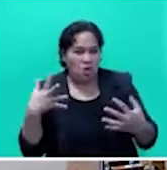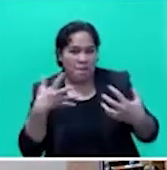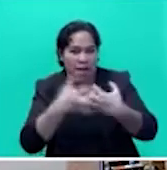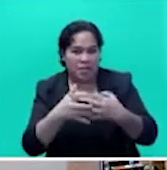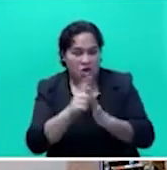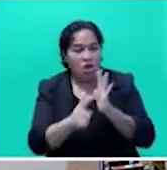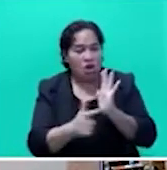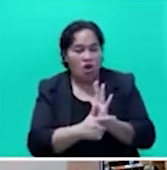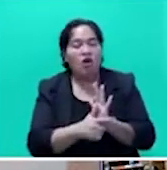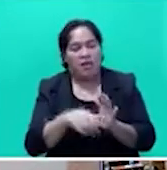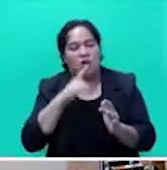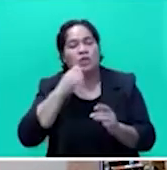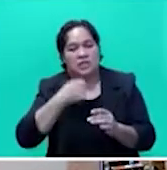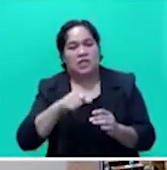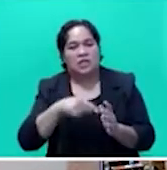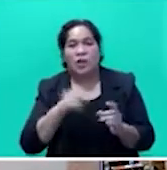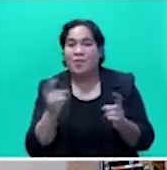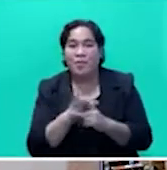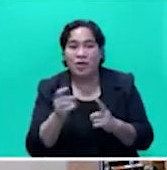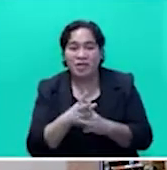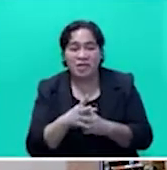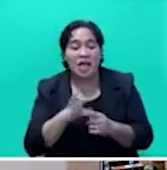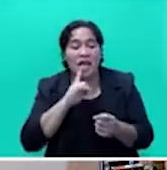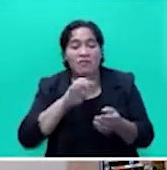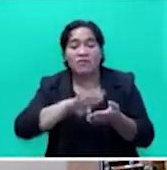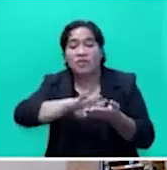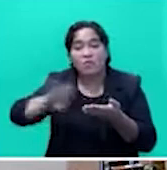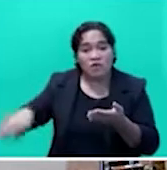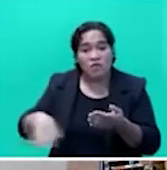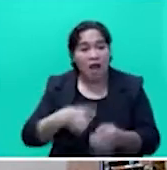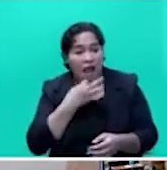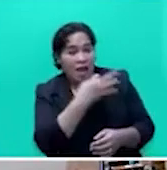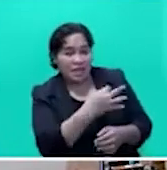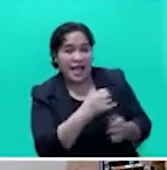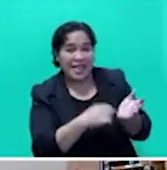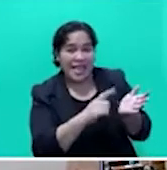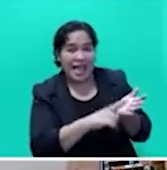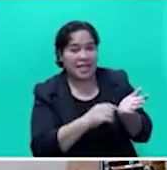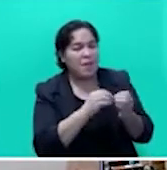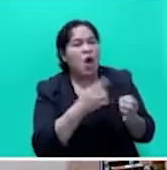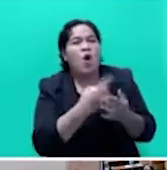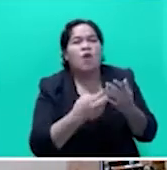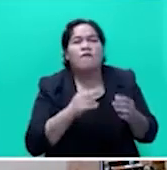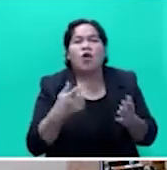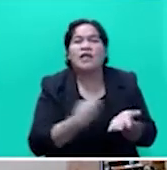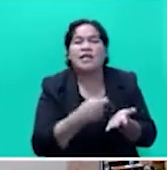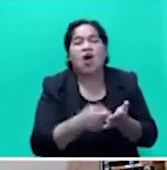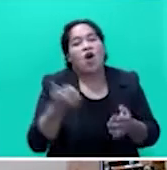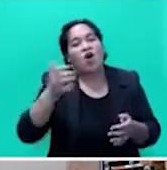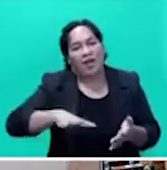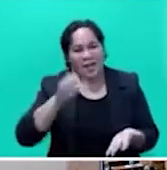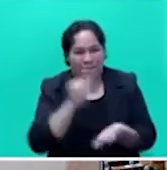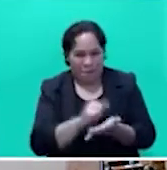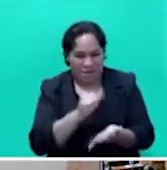law. So it is important to highlight that the removal of consent of the bill only applies to leases which are already